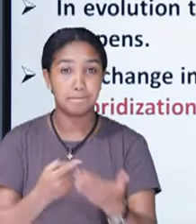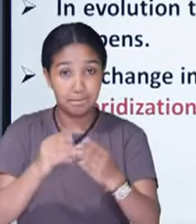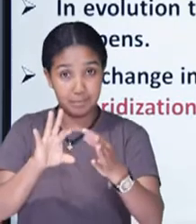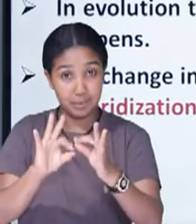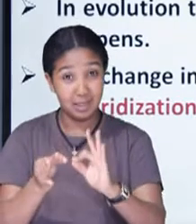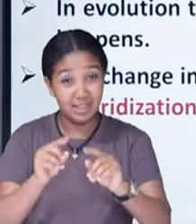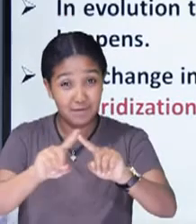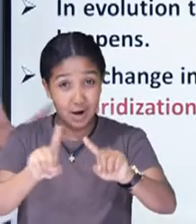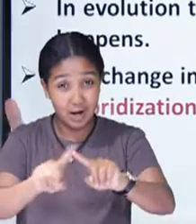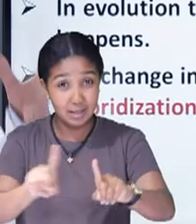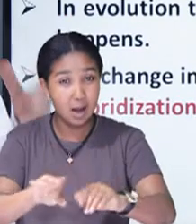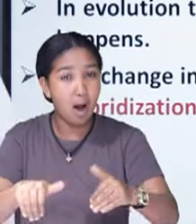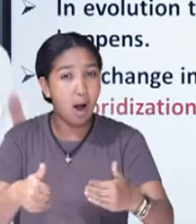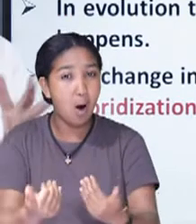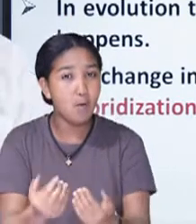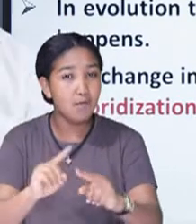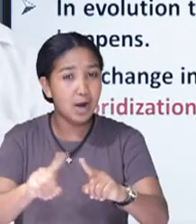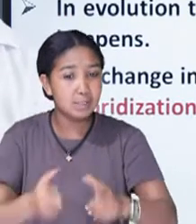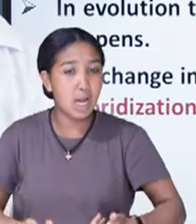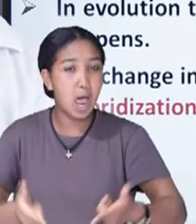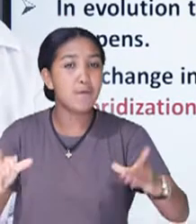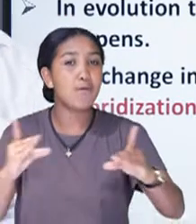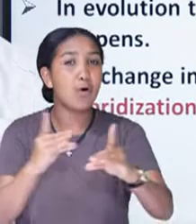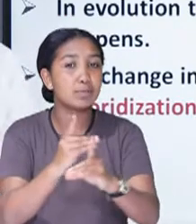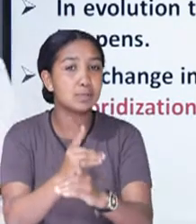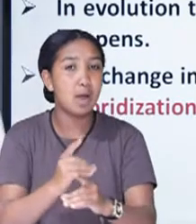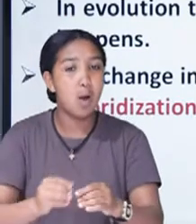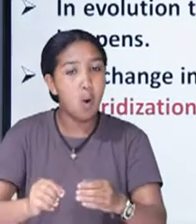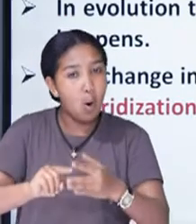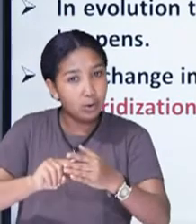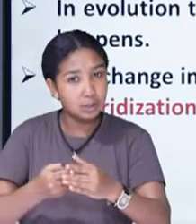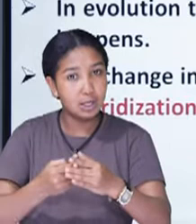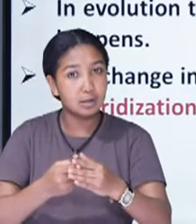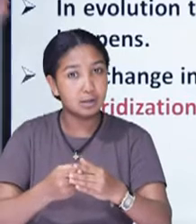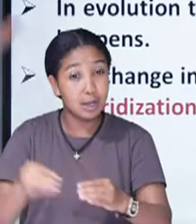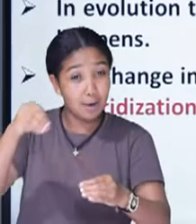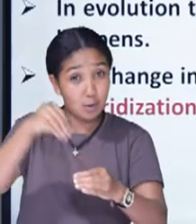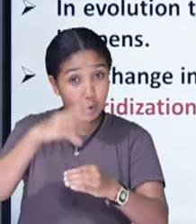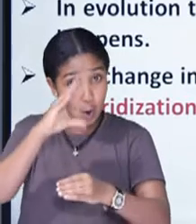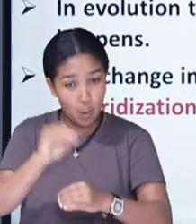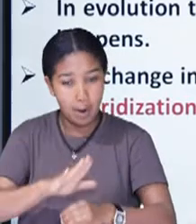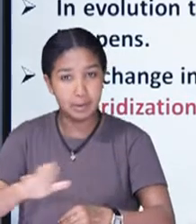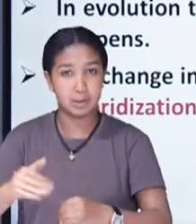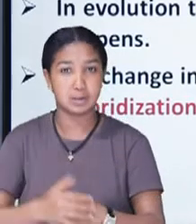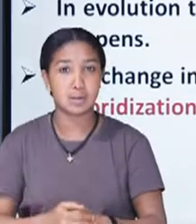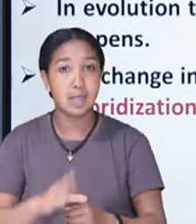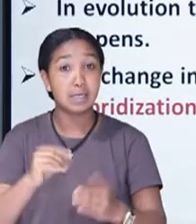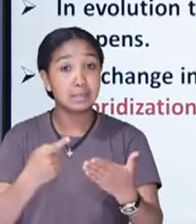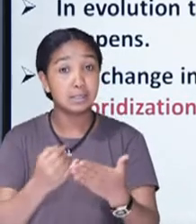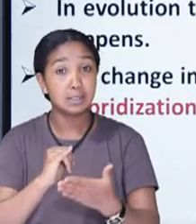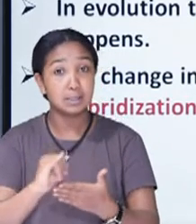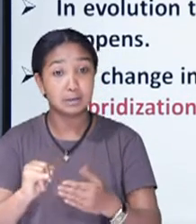describes how various life forms are originated, including human beings in